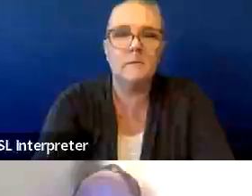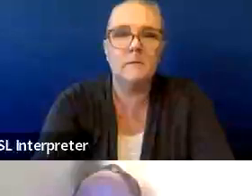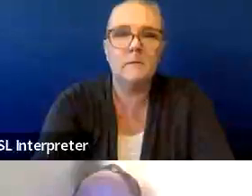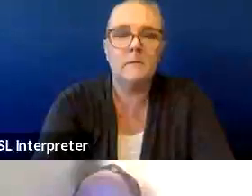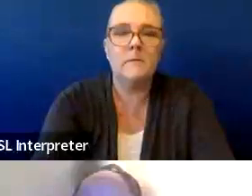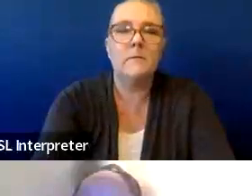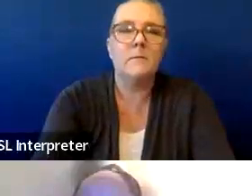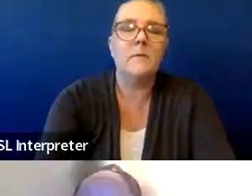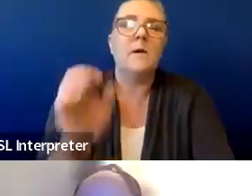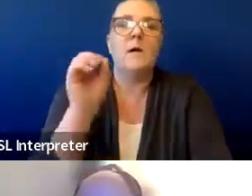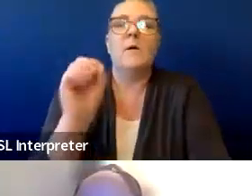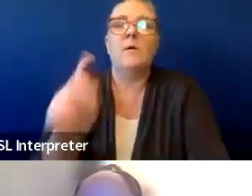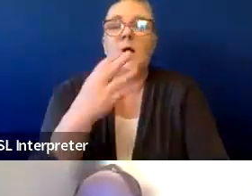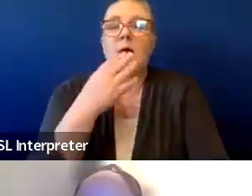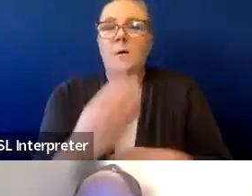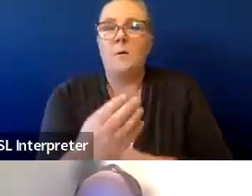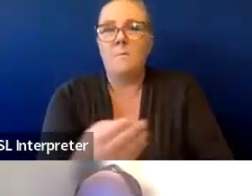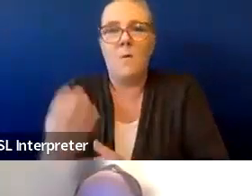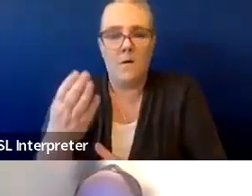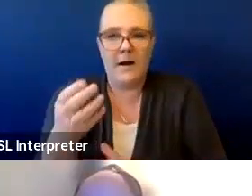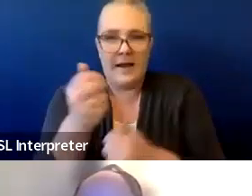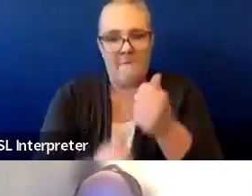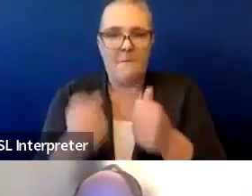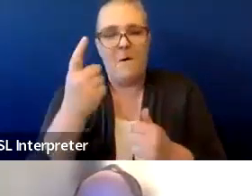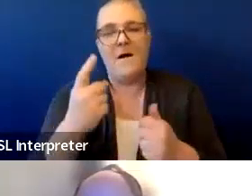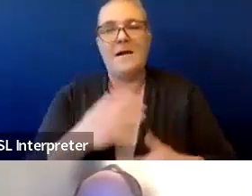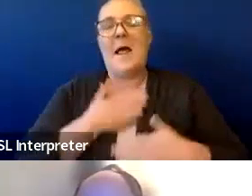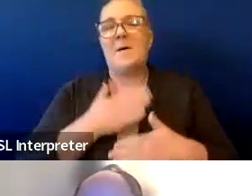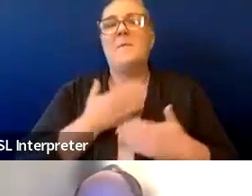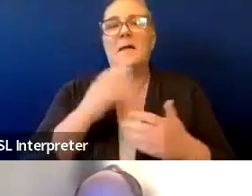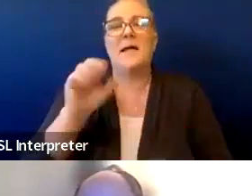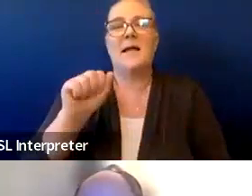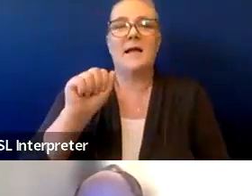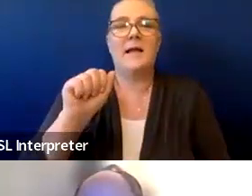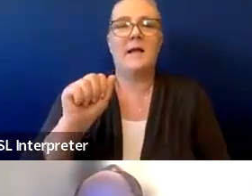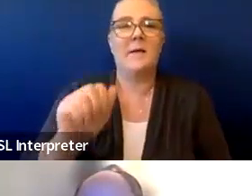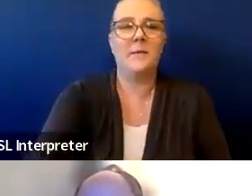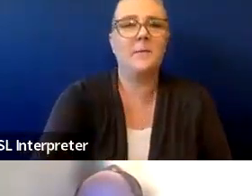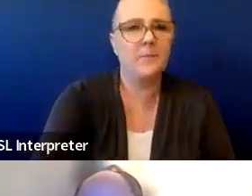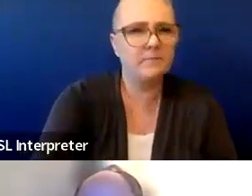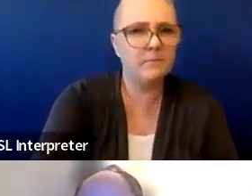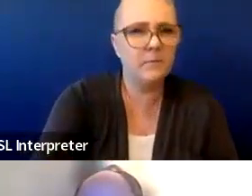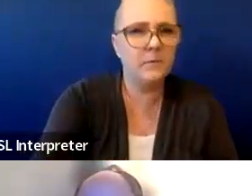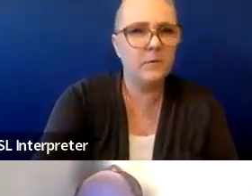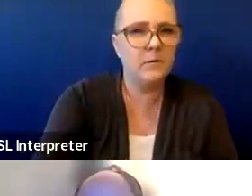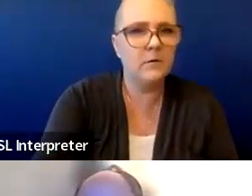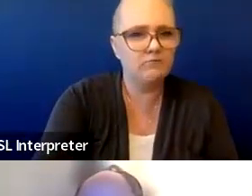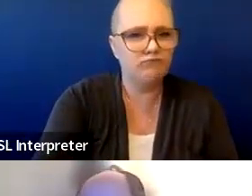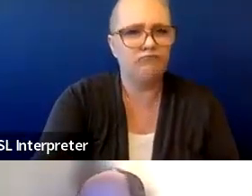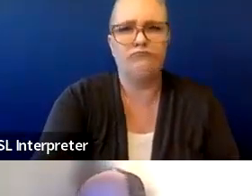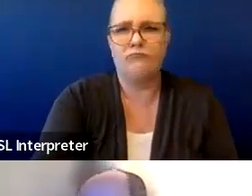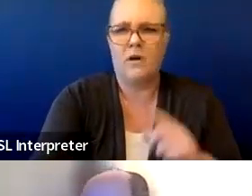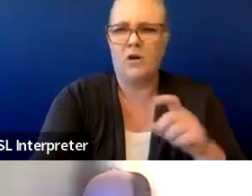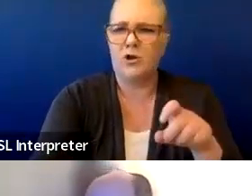Good morning, everybody. Happy August 18th. My name is Jordan Eller, and I'm one of the three community